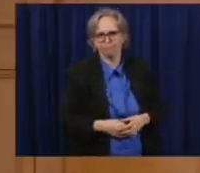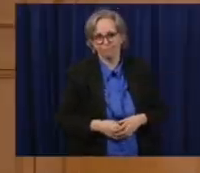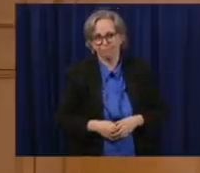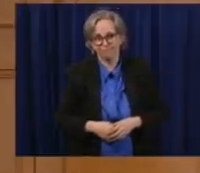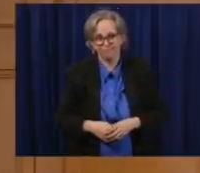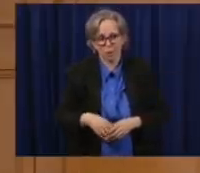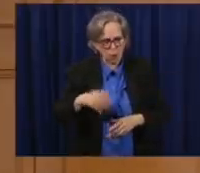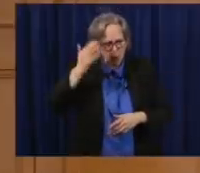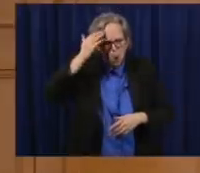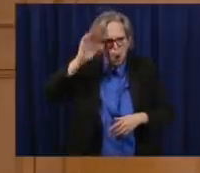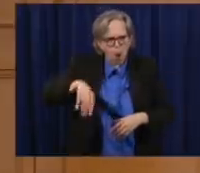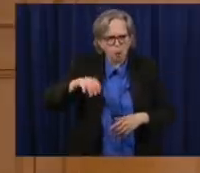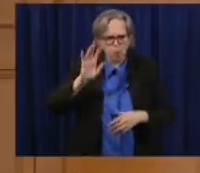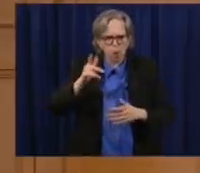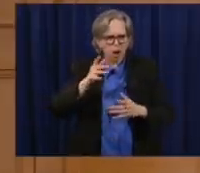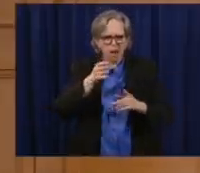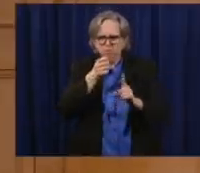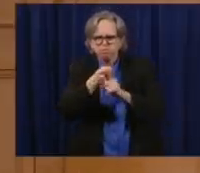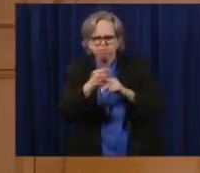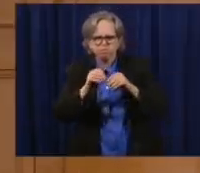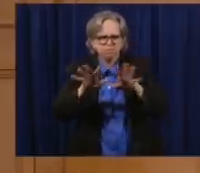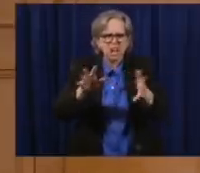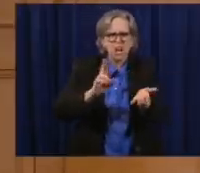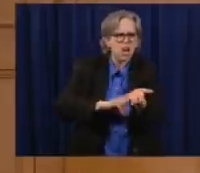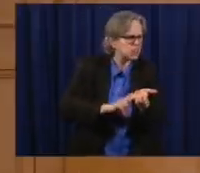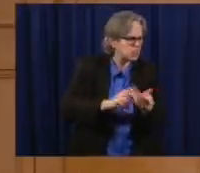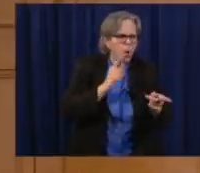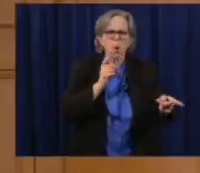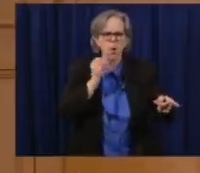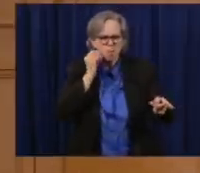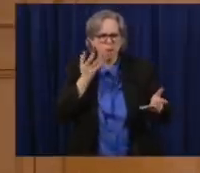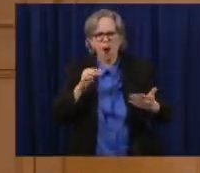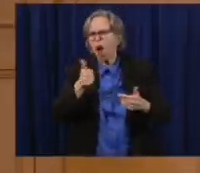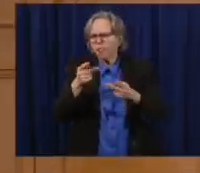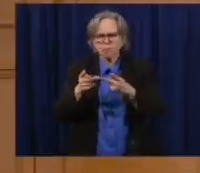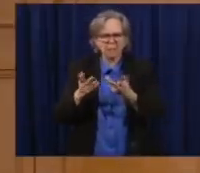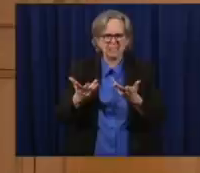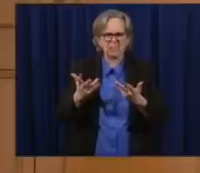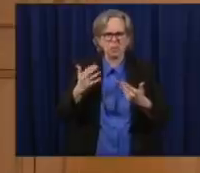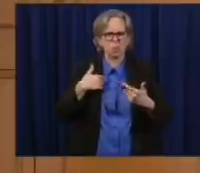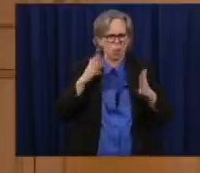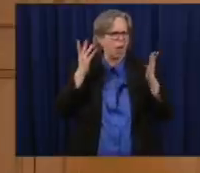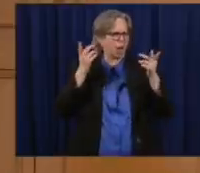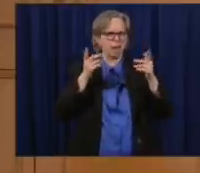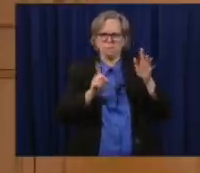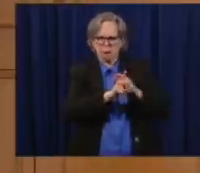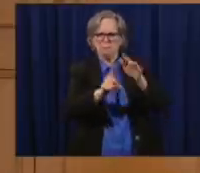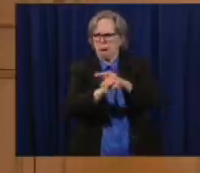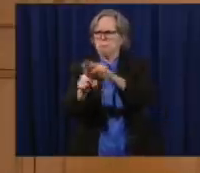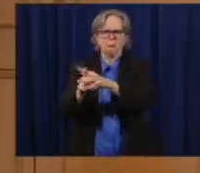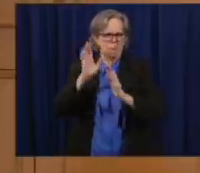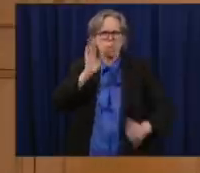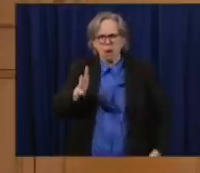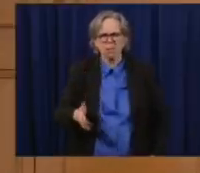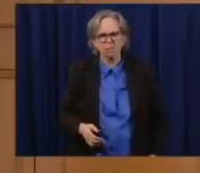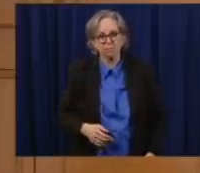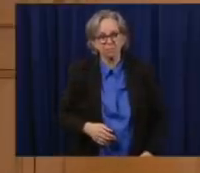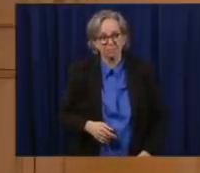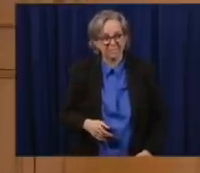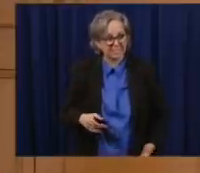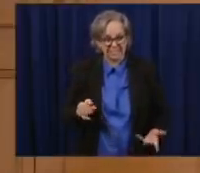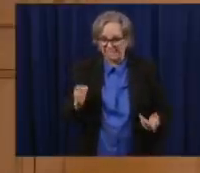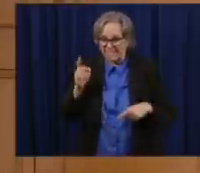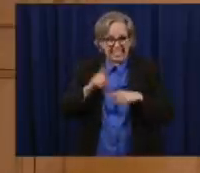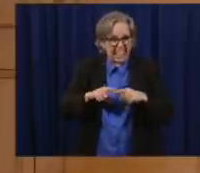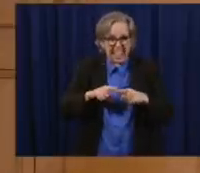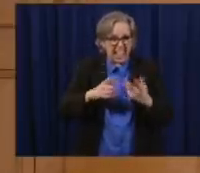outbreak in a nursing home, an outbreak in anywhere. And if we can't squash that and put that little fire out, those flare-ups, that